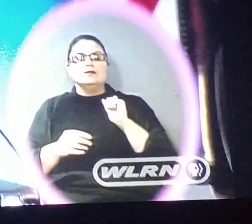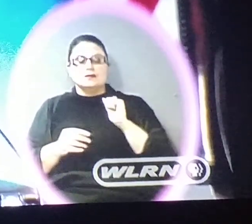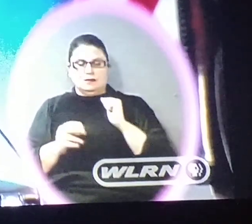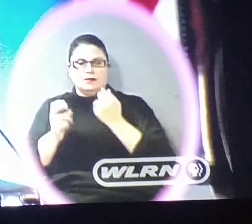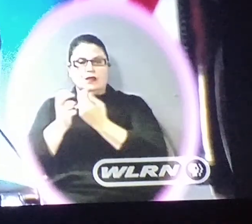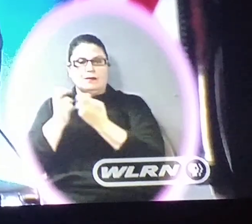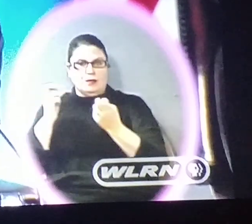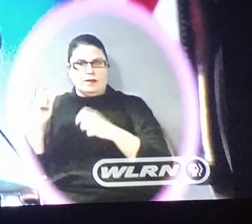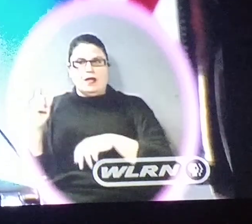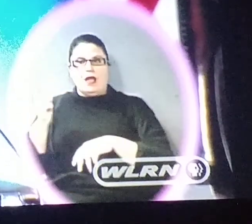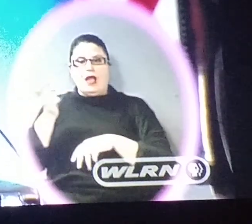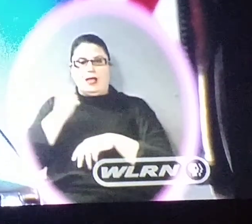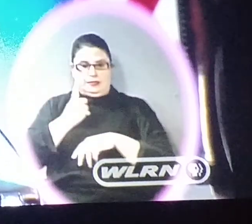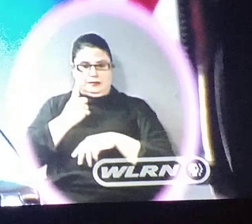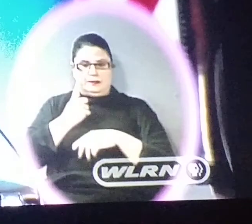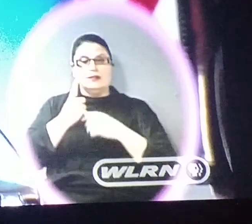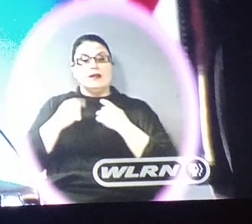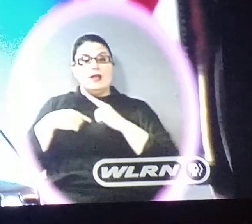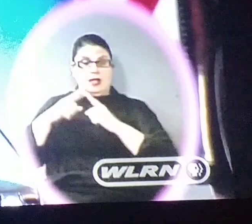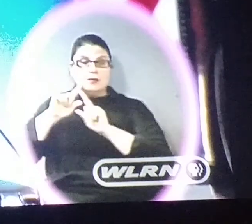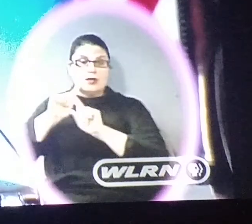the board member asked me a question, so